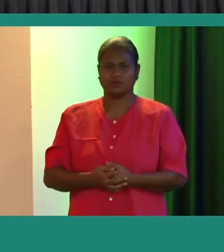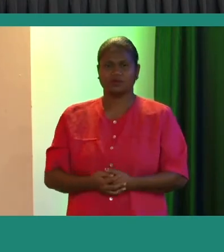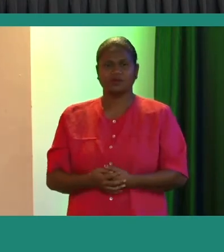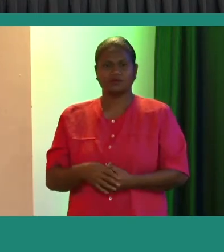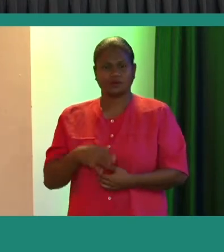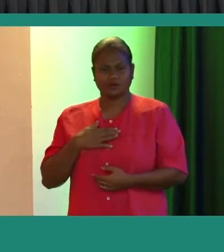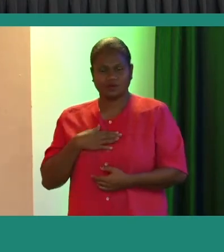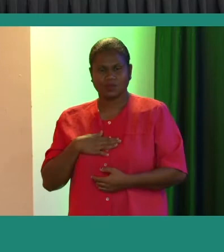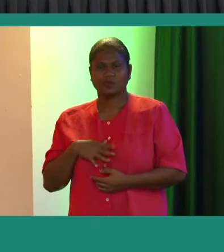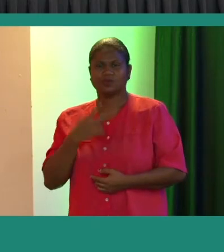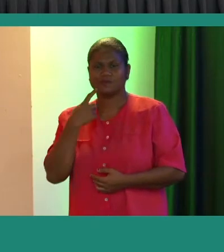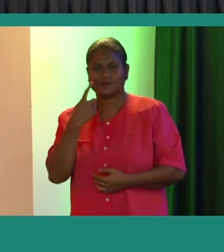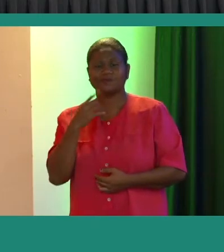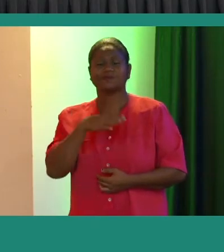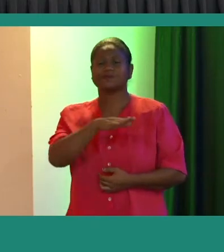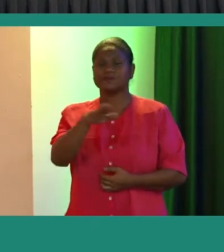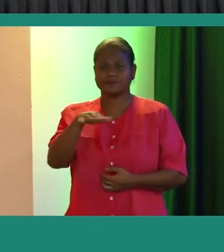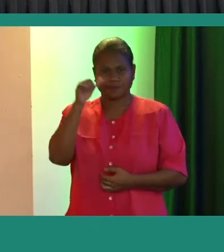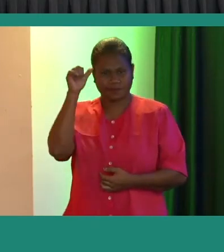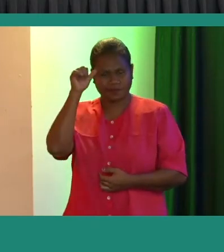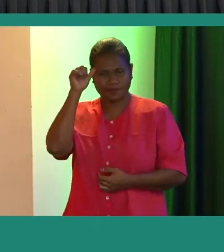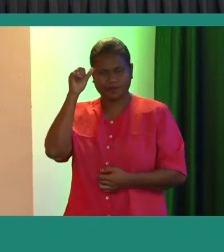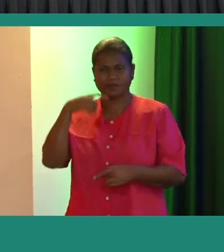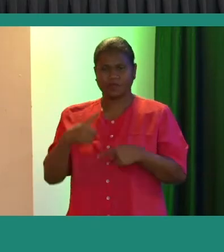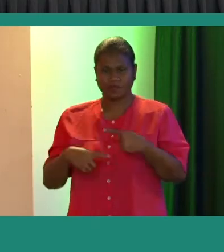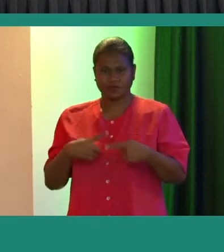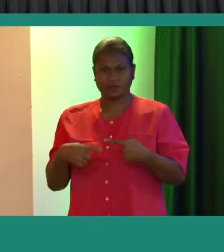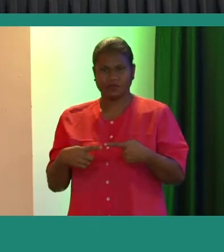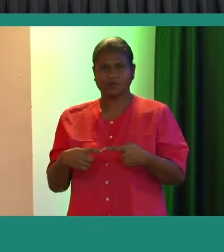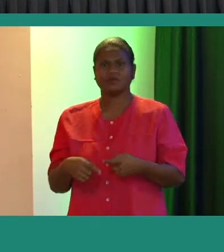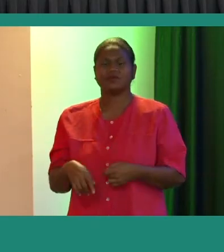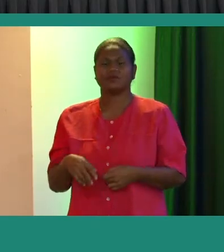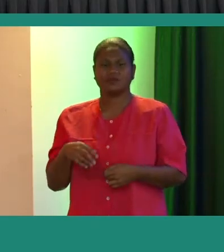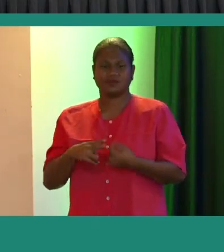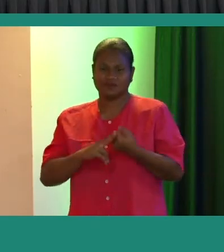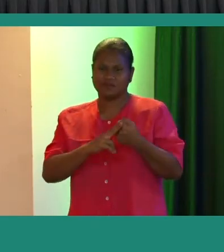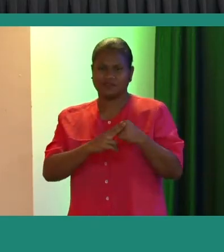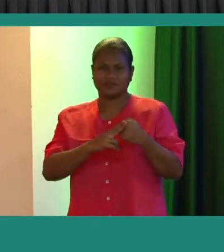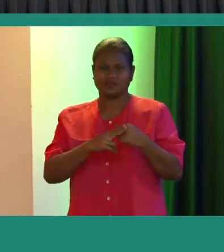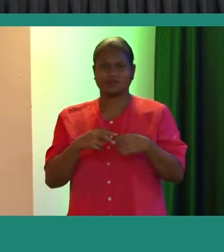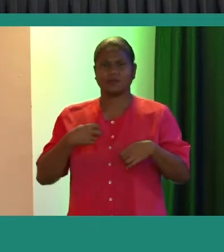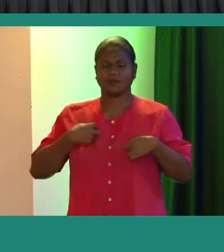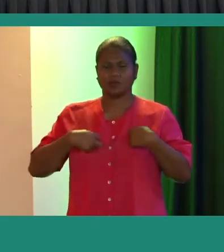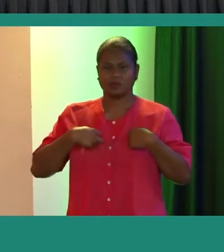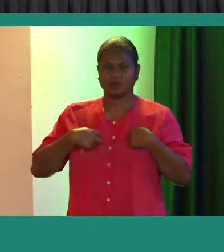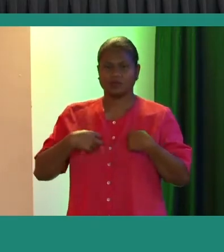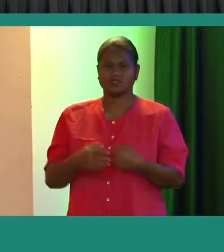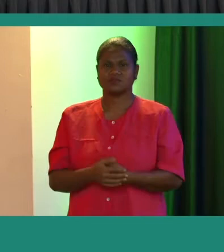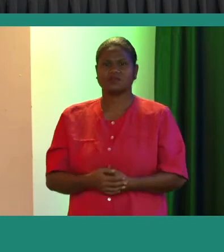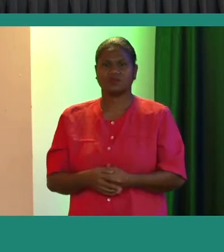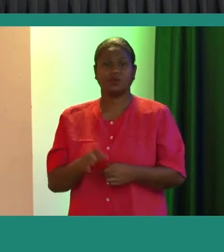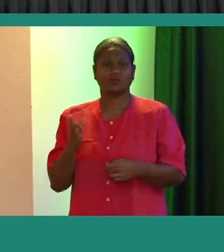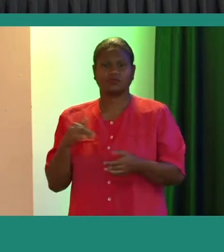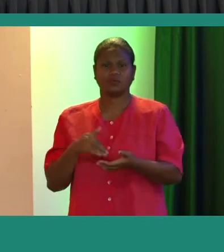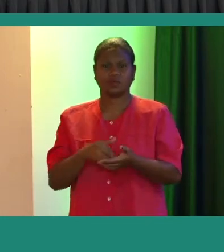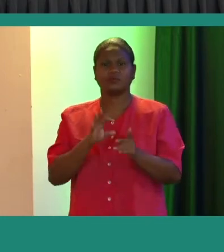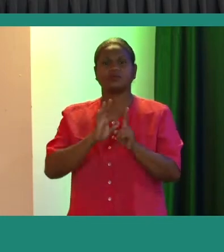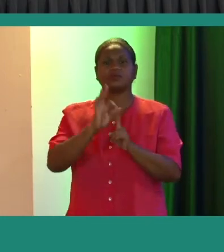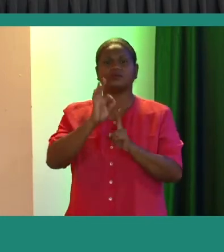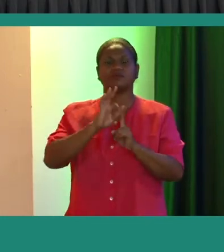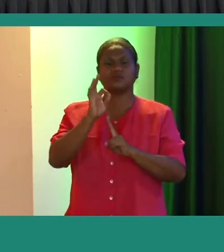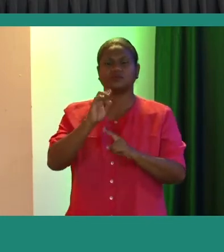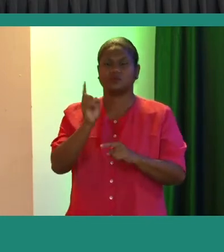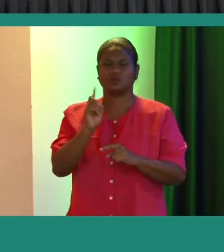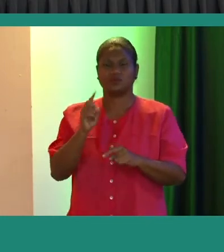out there and address those critical issues that affect our service delivery,